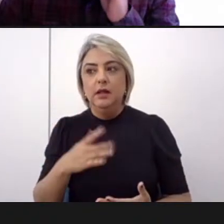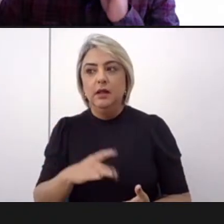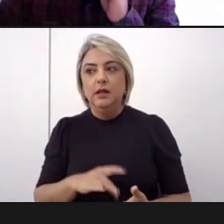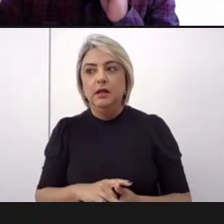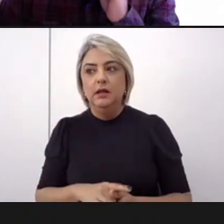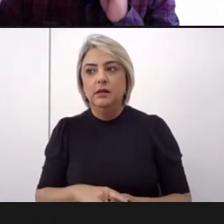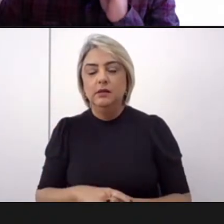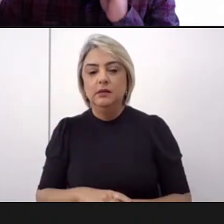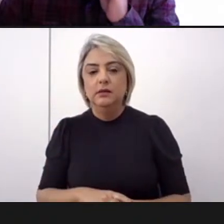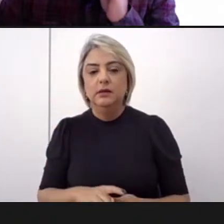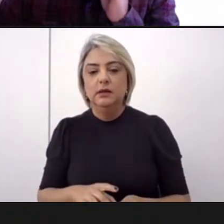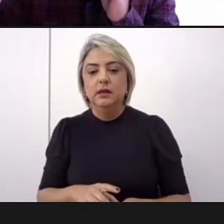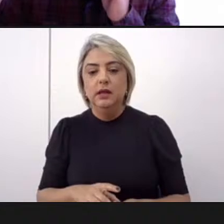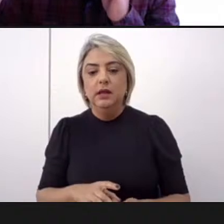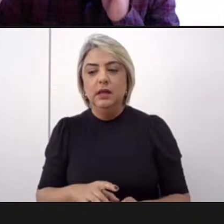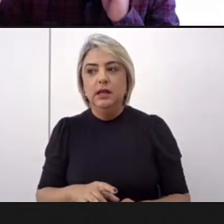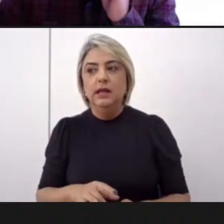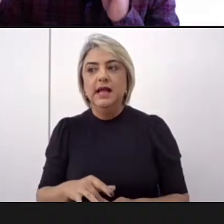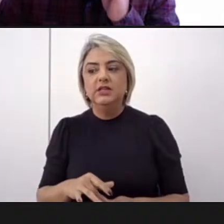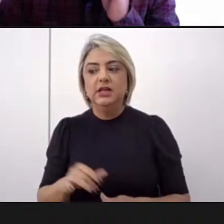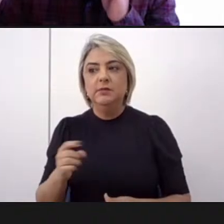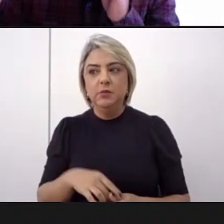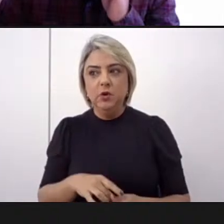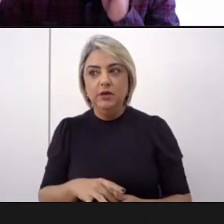limited by